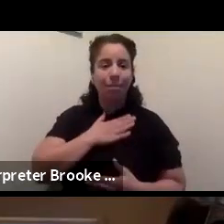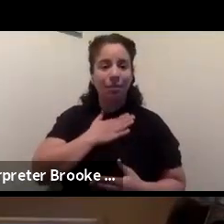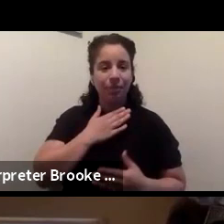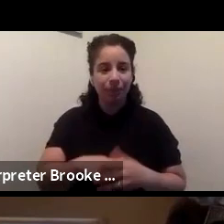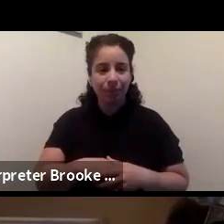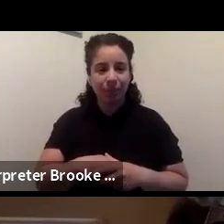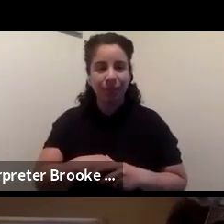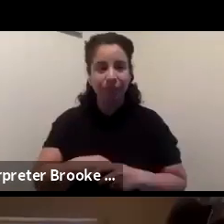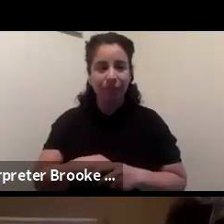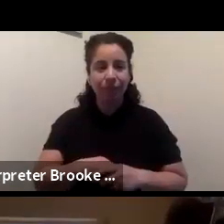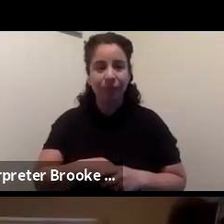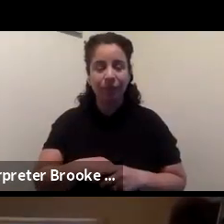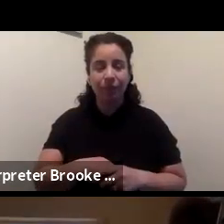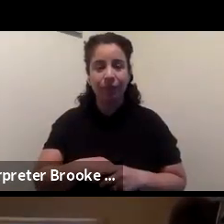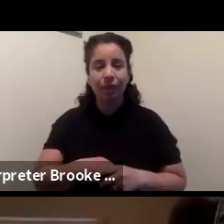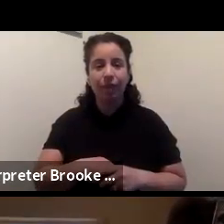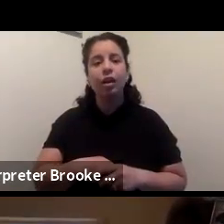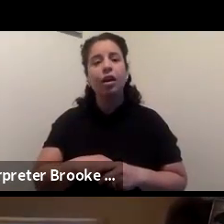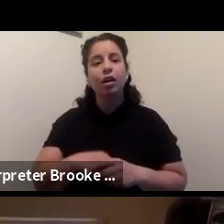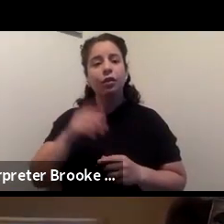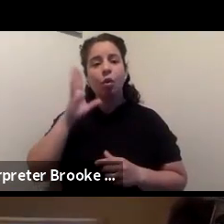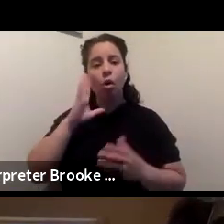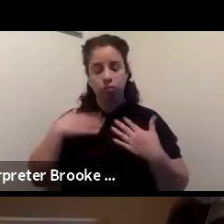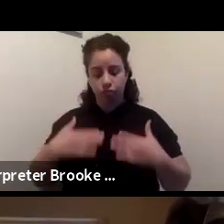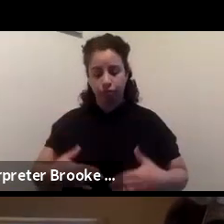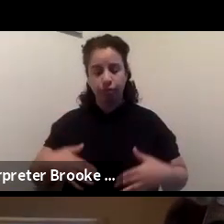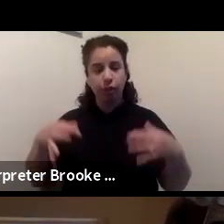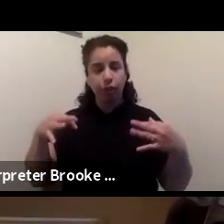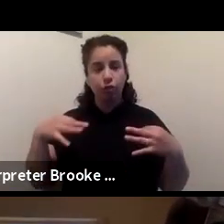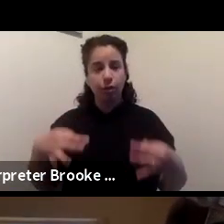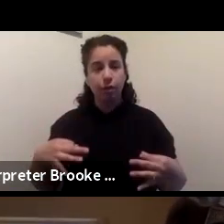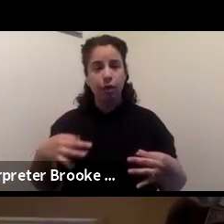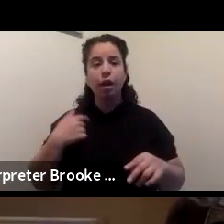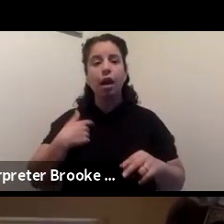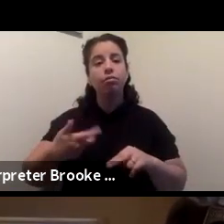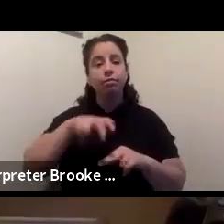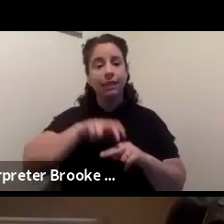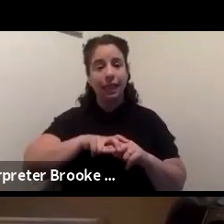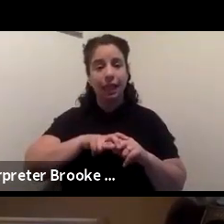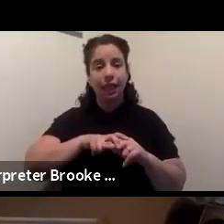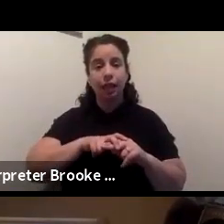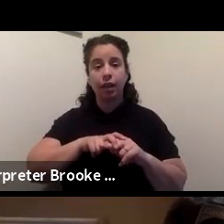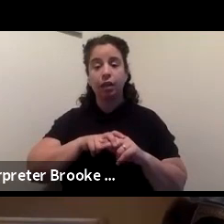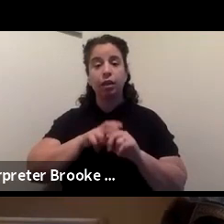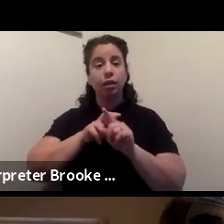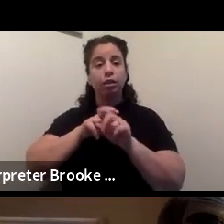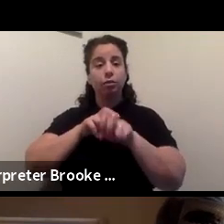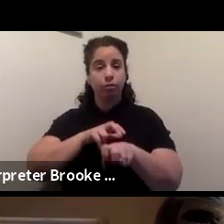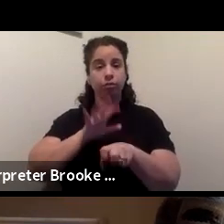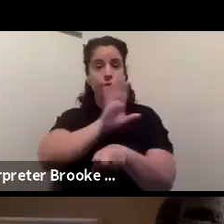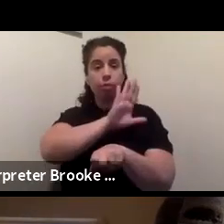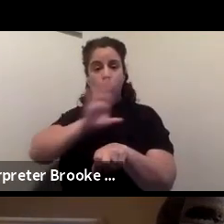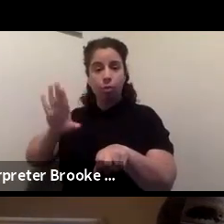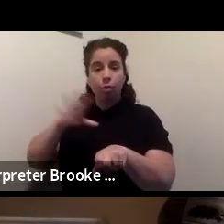Physical description, I'm seated in front of a white wall with a